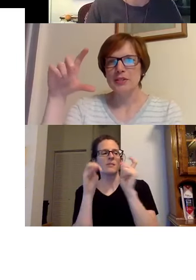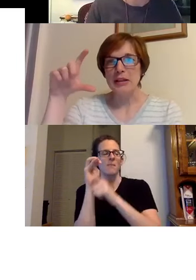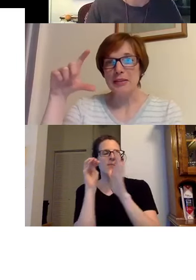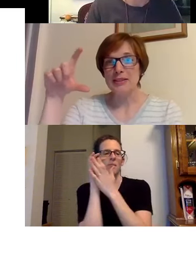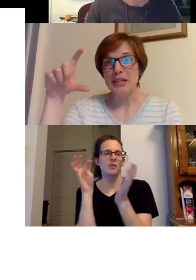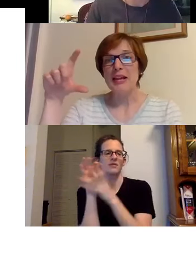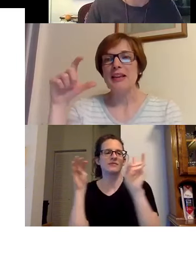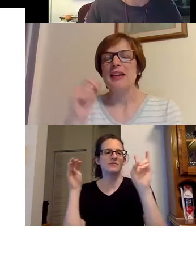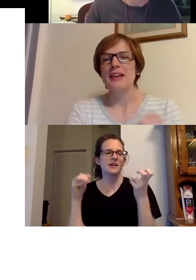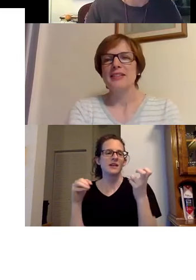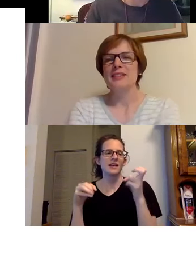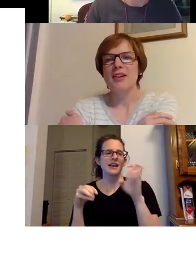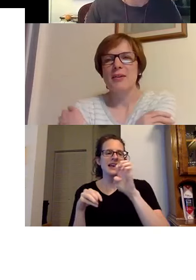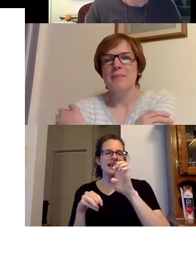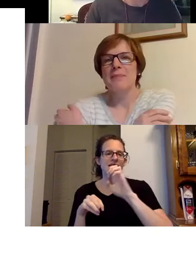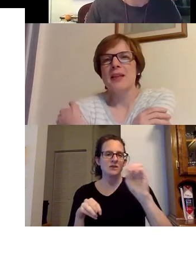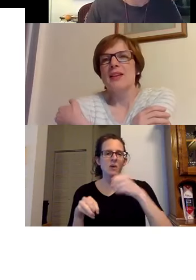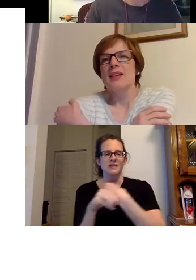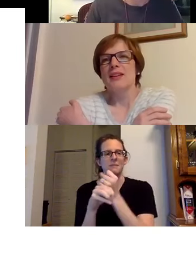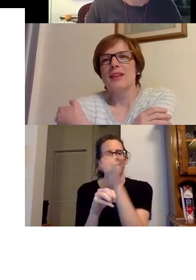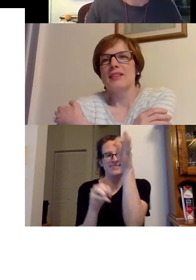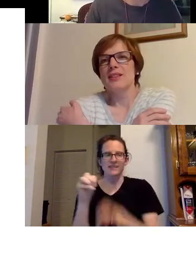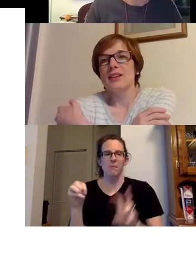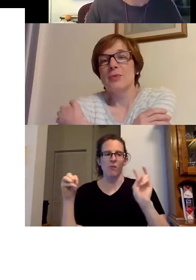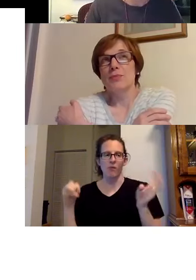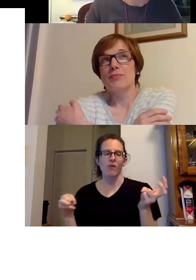book is like this thick, and